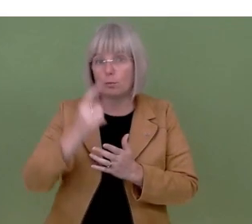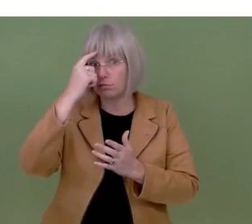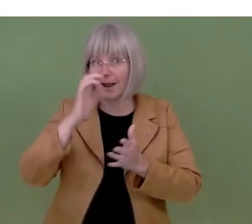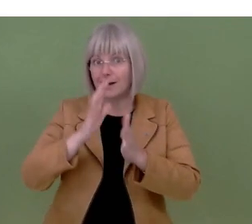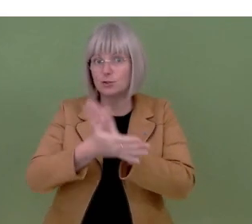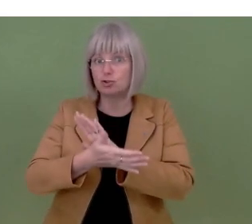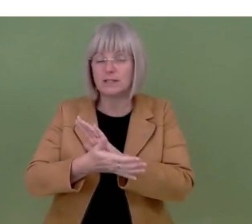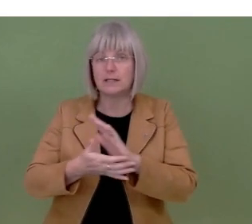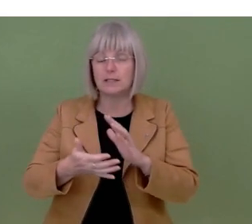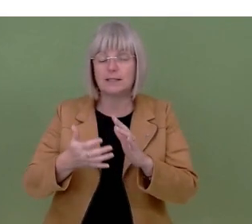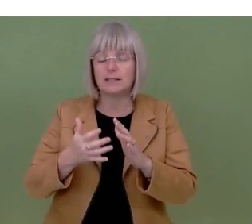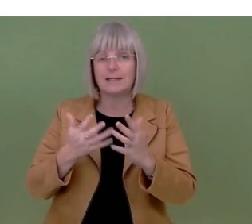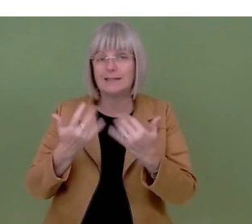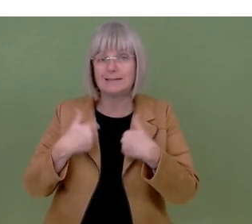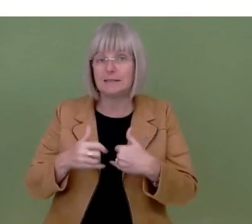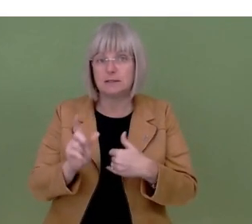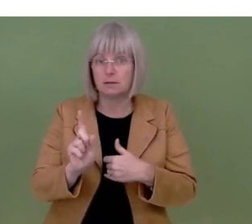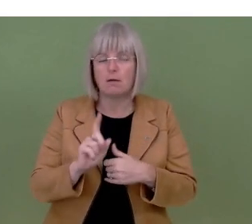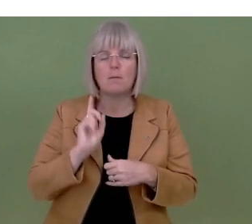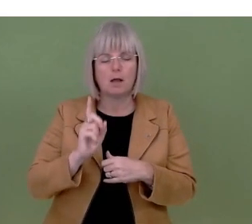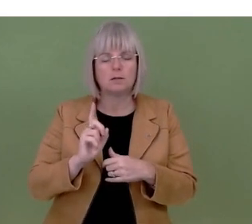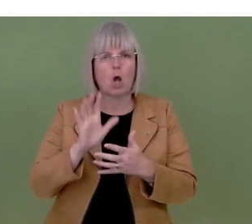complex relationship between the mind and the body.